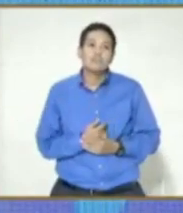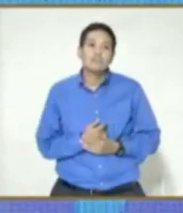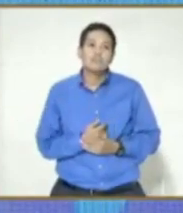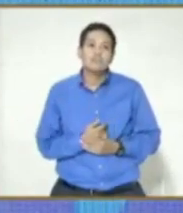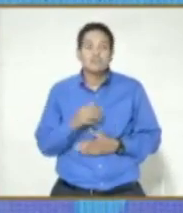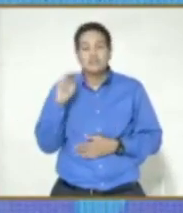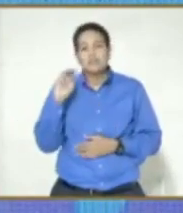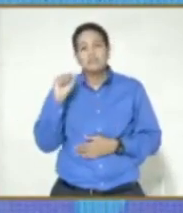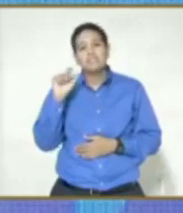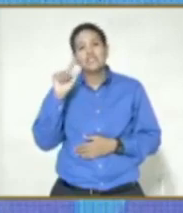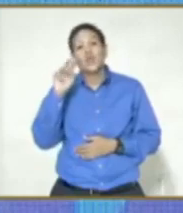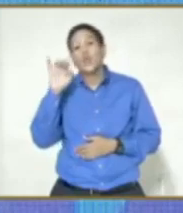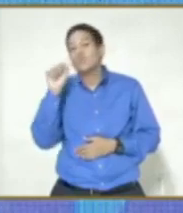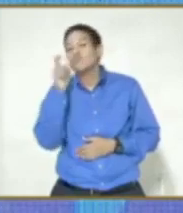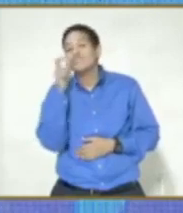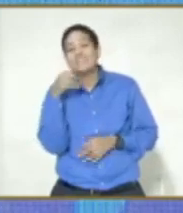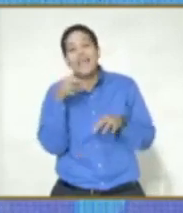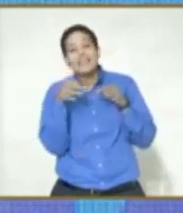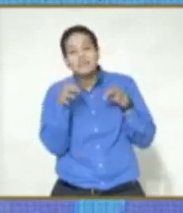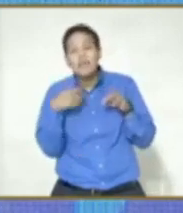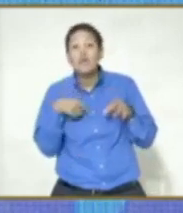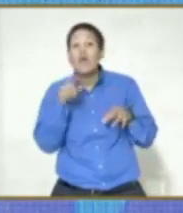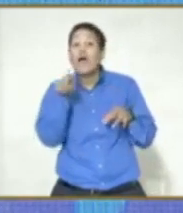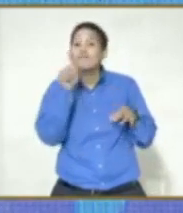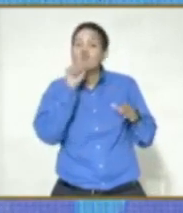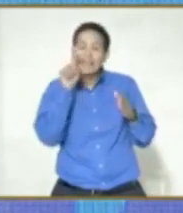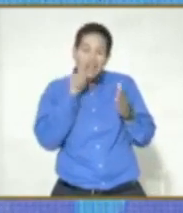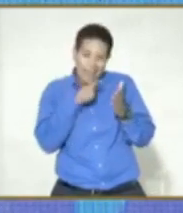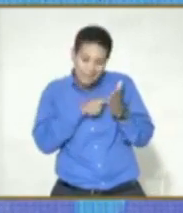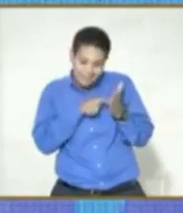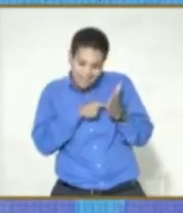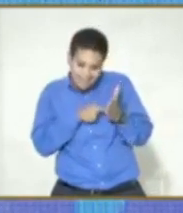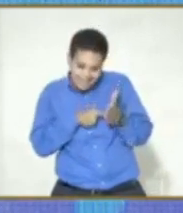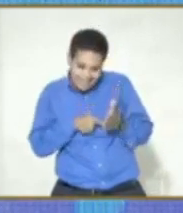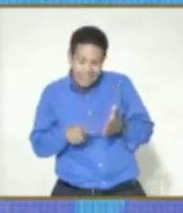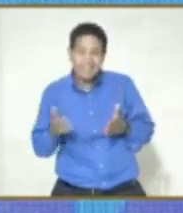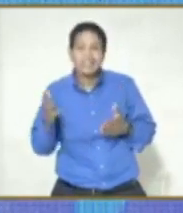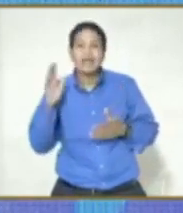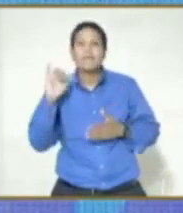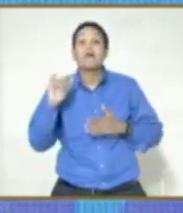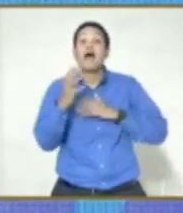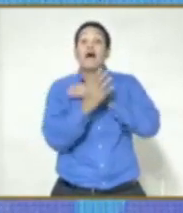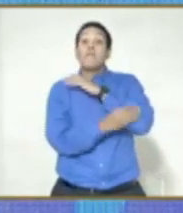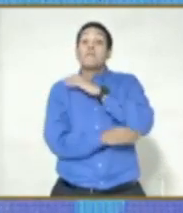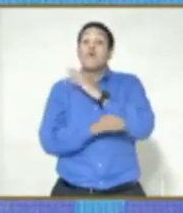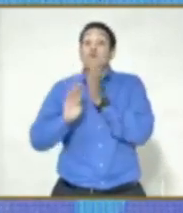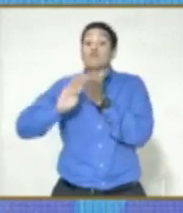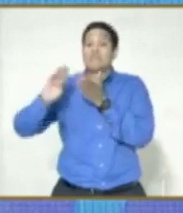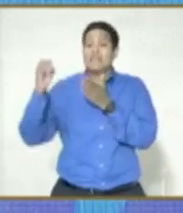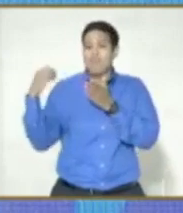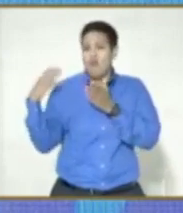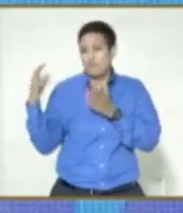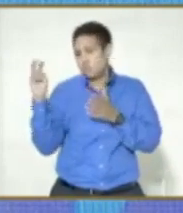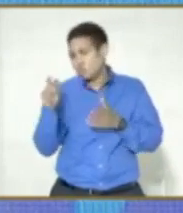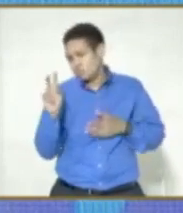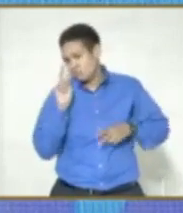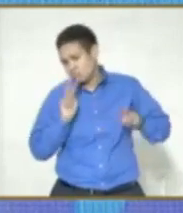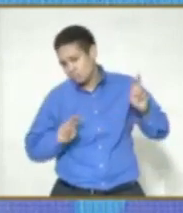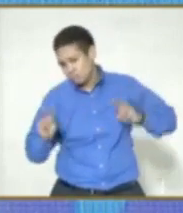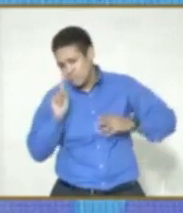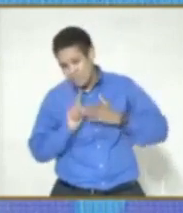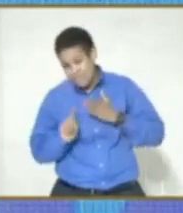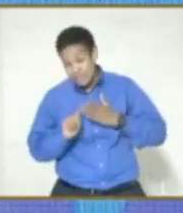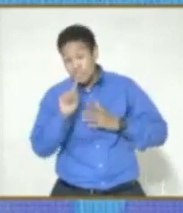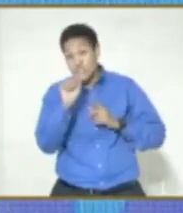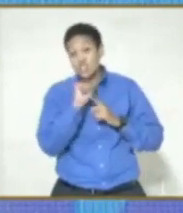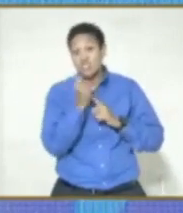just explain that you'd have to be investigated by the poor relief officer, and once your situation